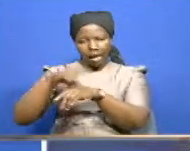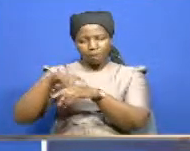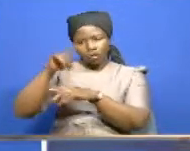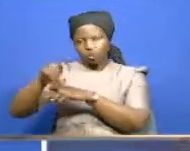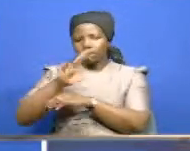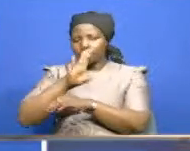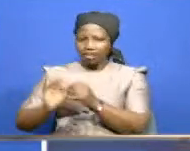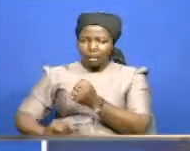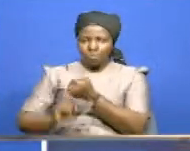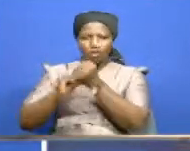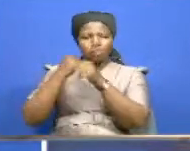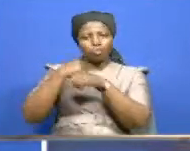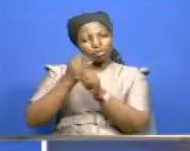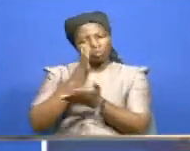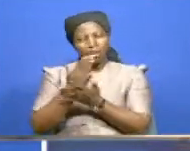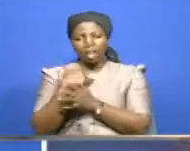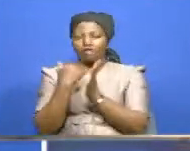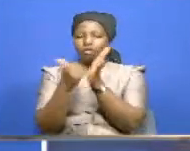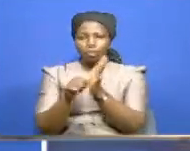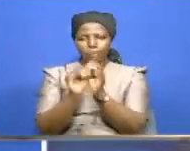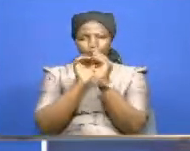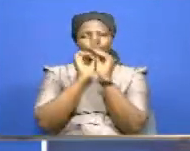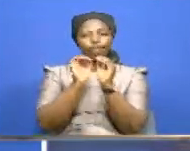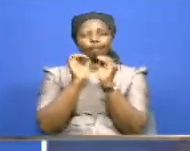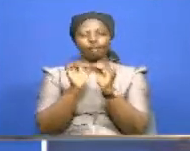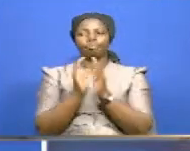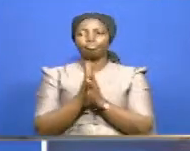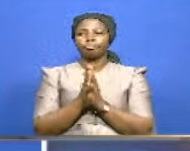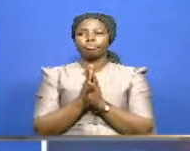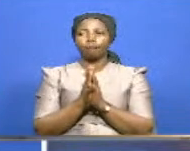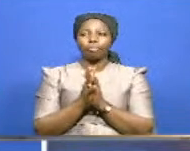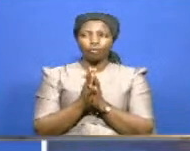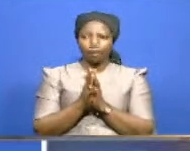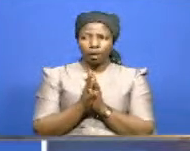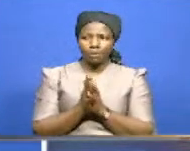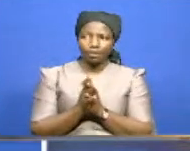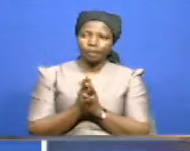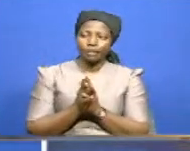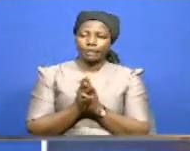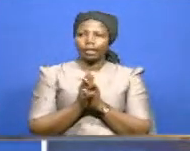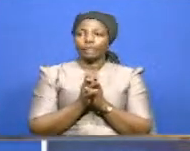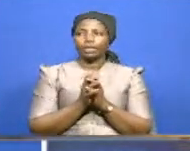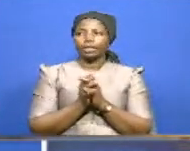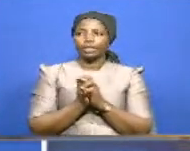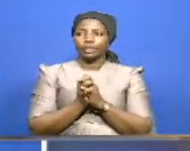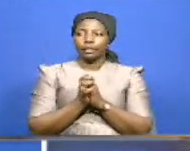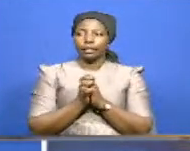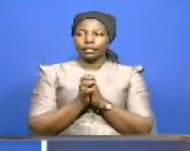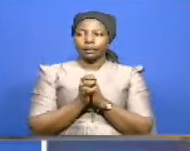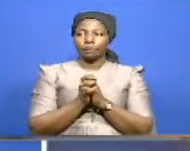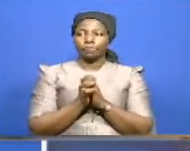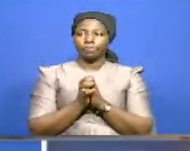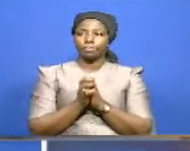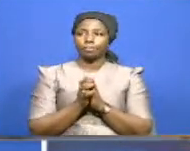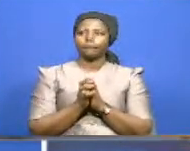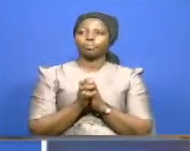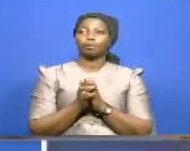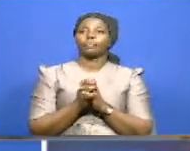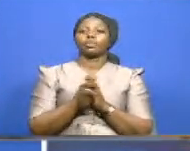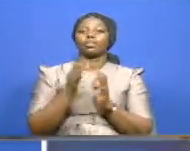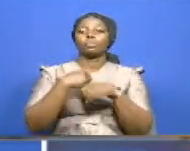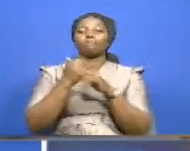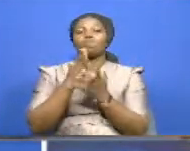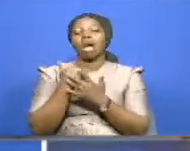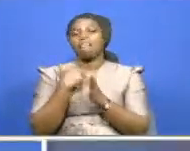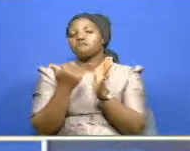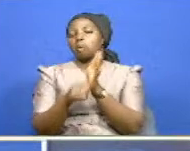this recurrent instability and tensions that has bedeviled this country over a